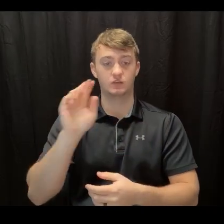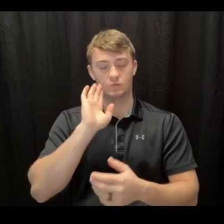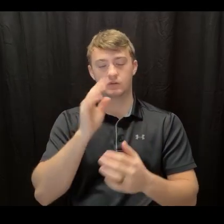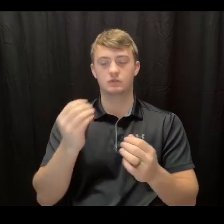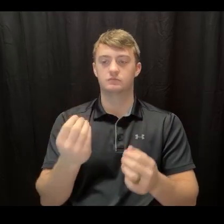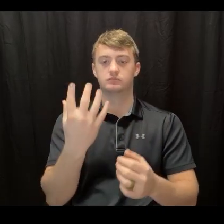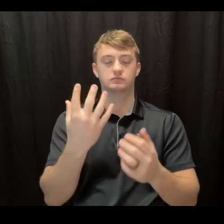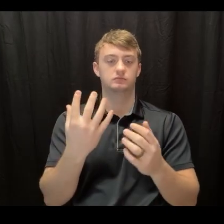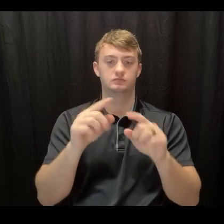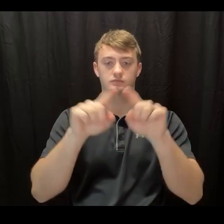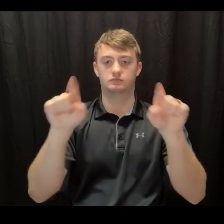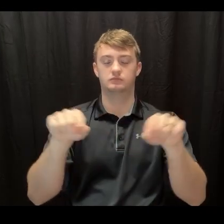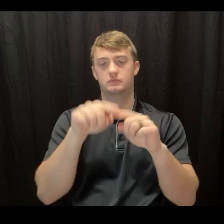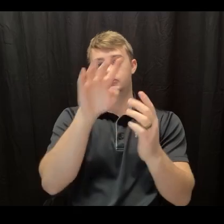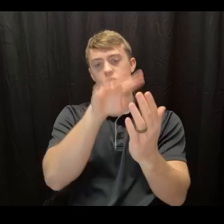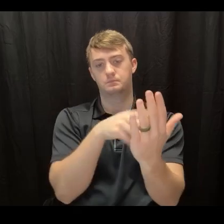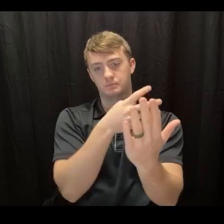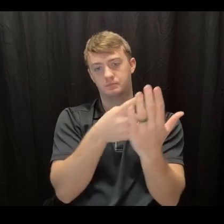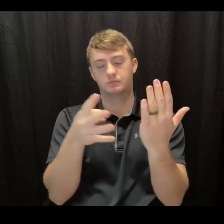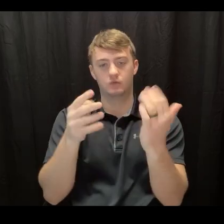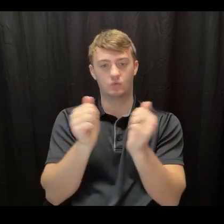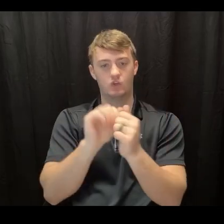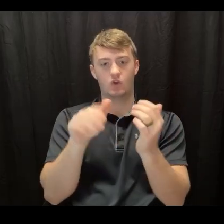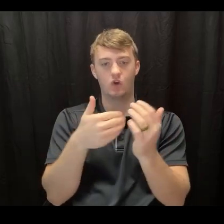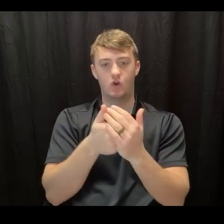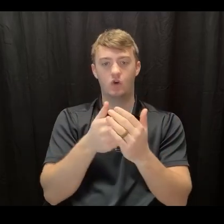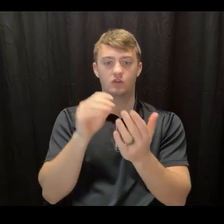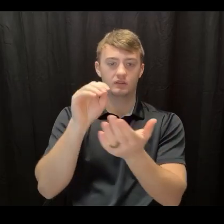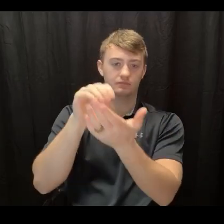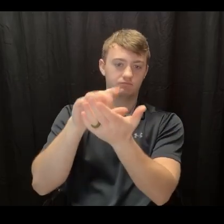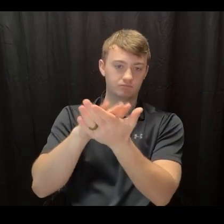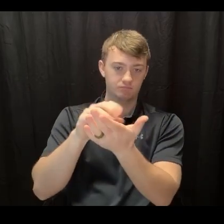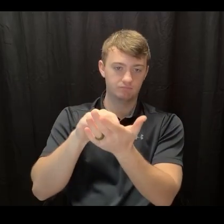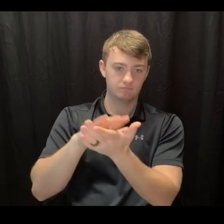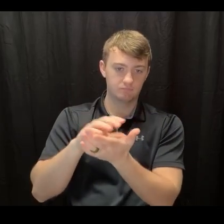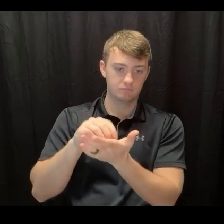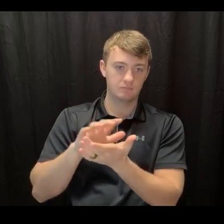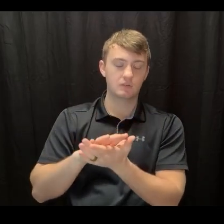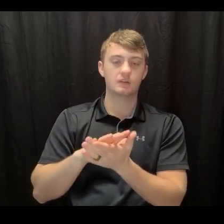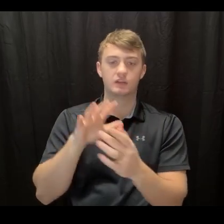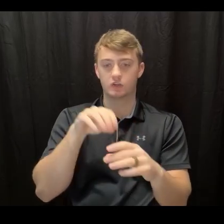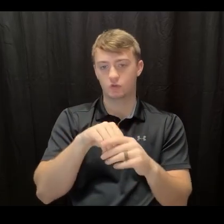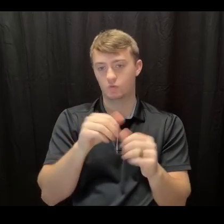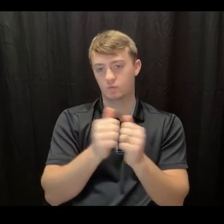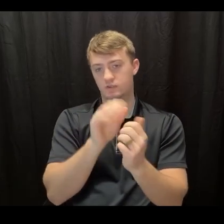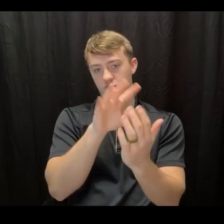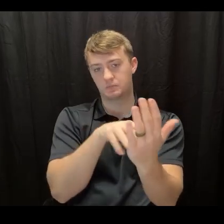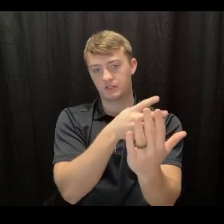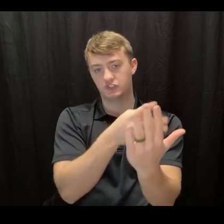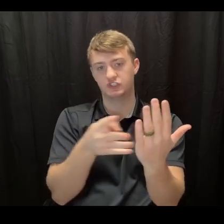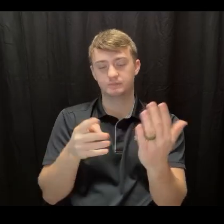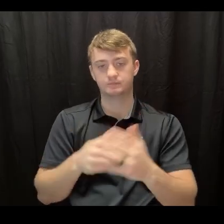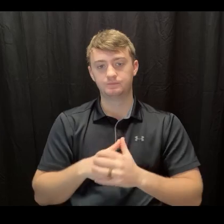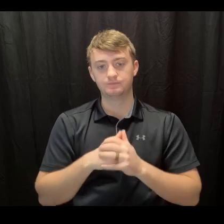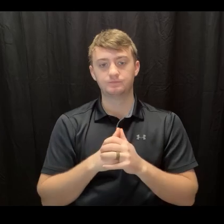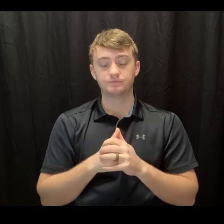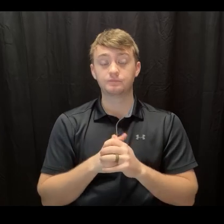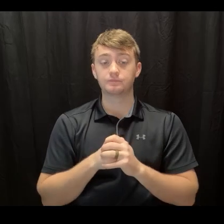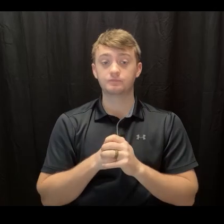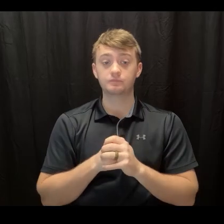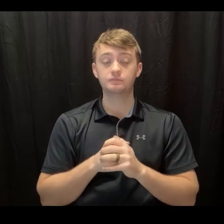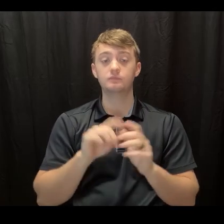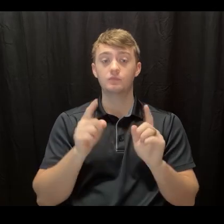you a spreadsheet with all of the entries included on the spreadsheet. So